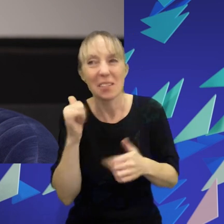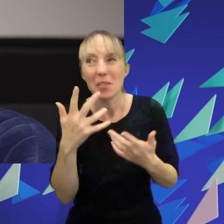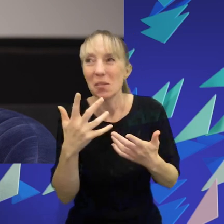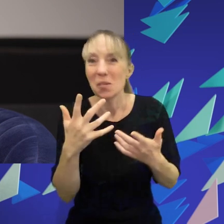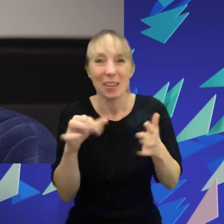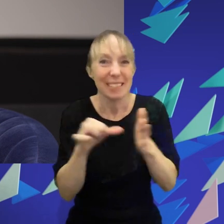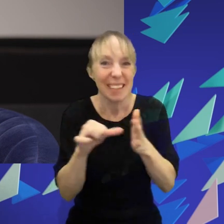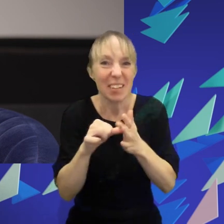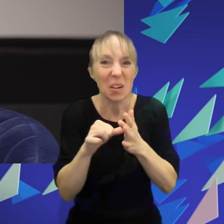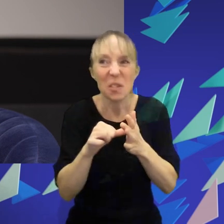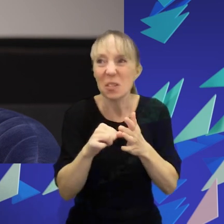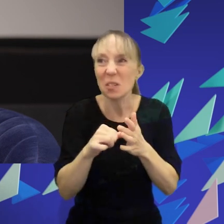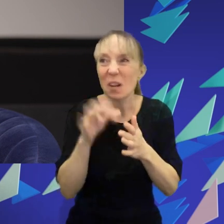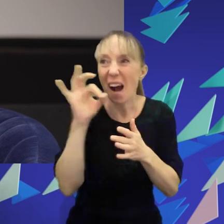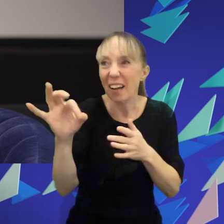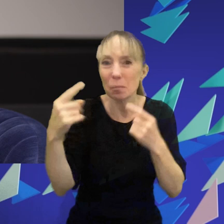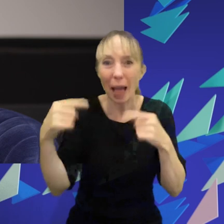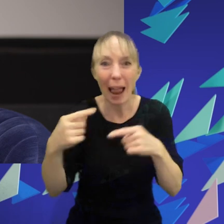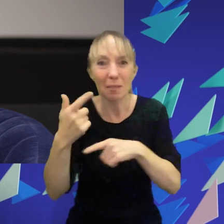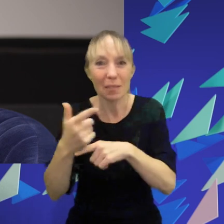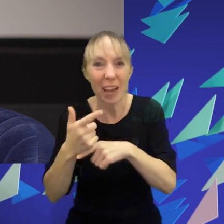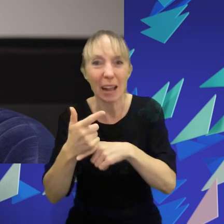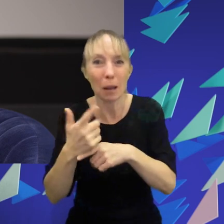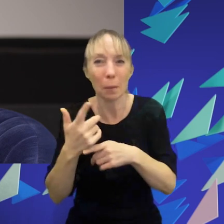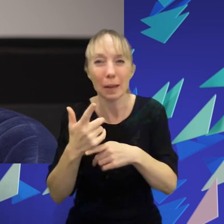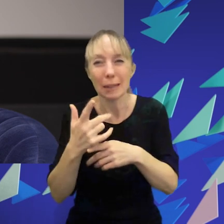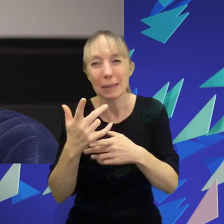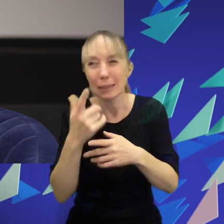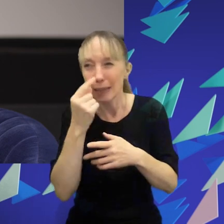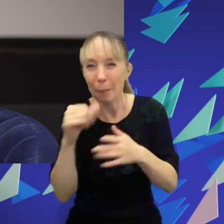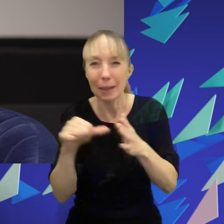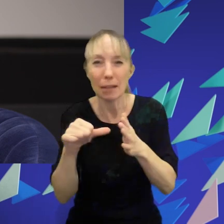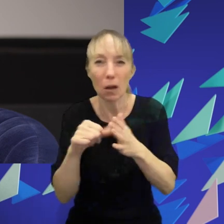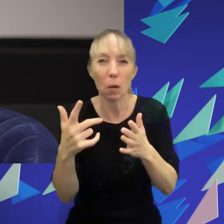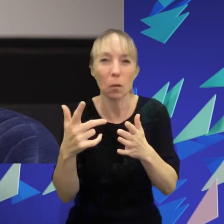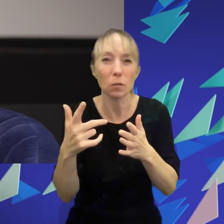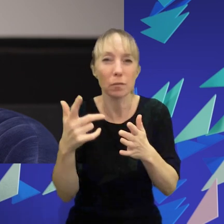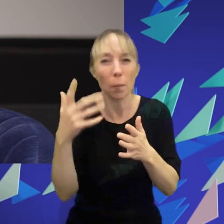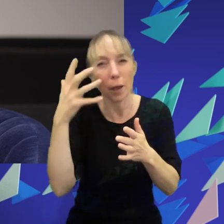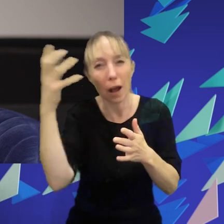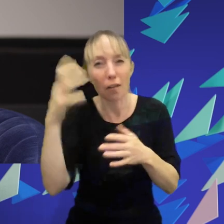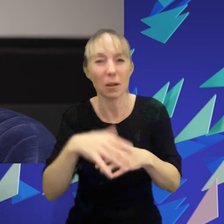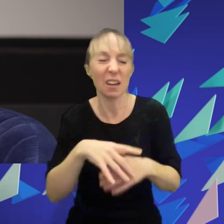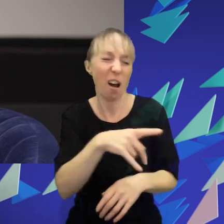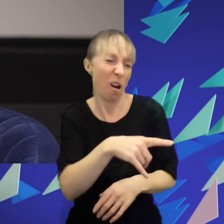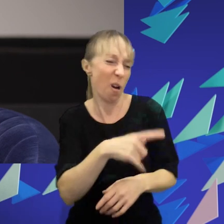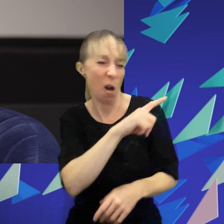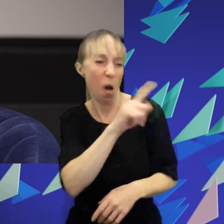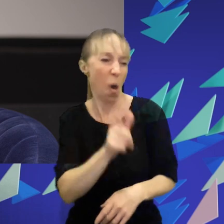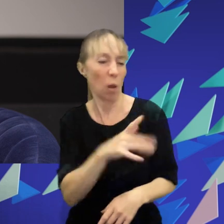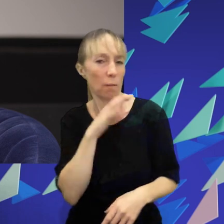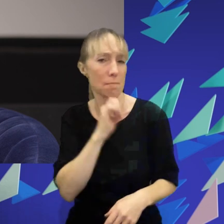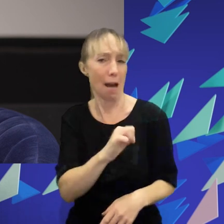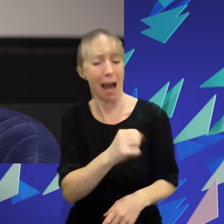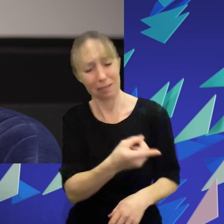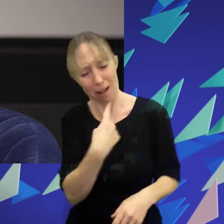the government, how people suddenly is not reliable on some things, or even sometimes like, hey, you Hollywood guy, you don't want to come here